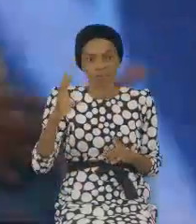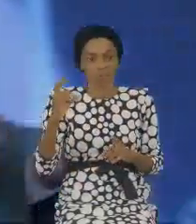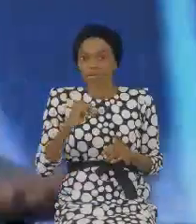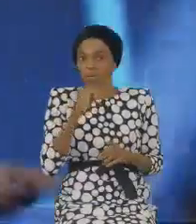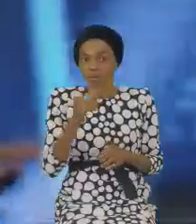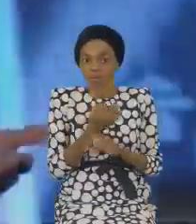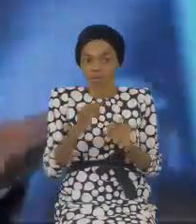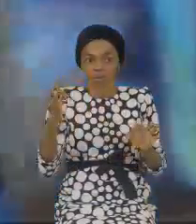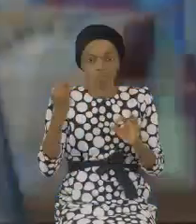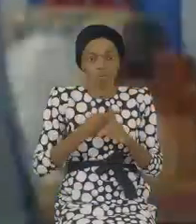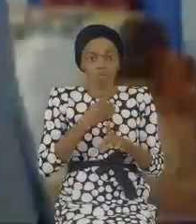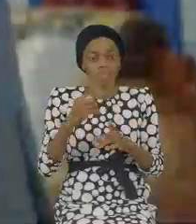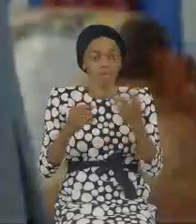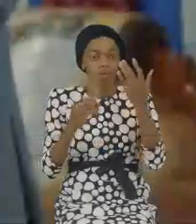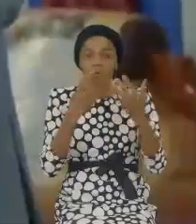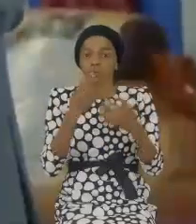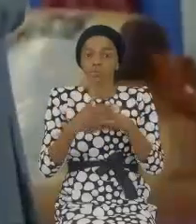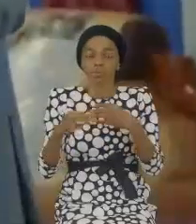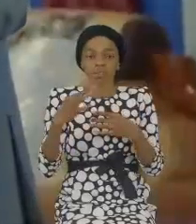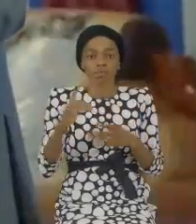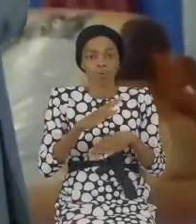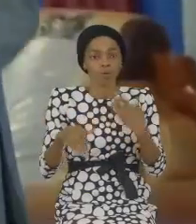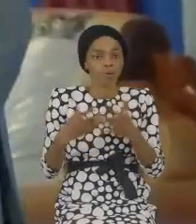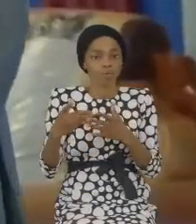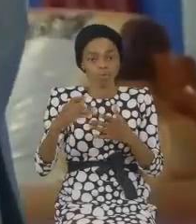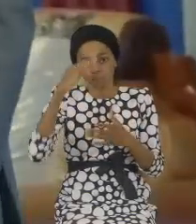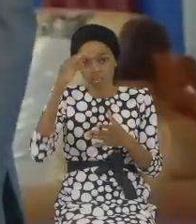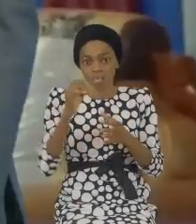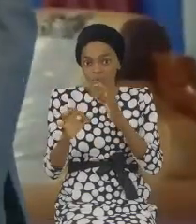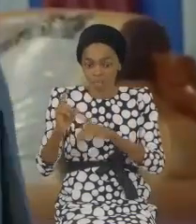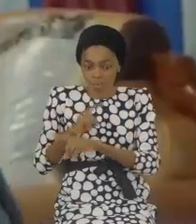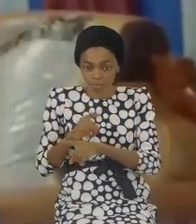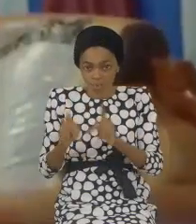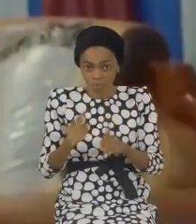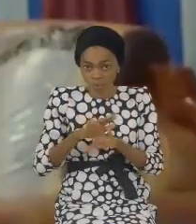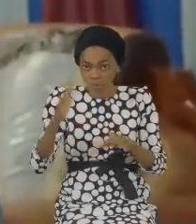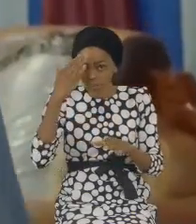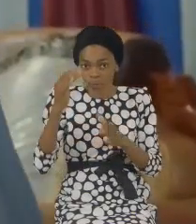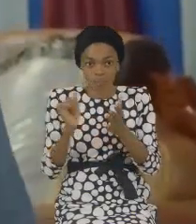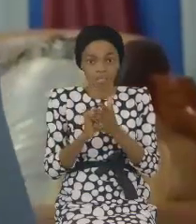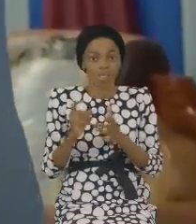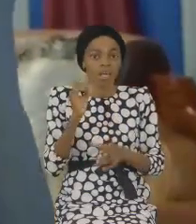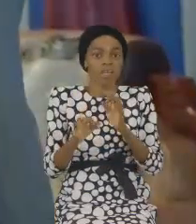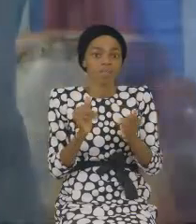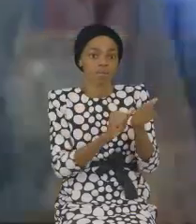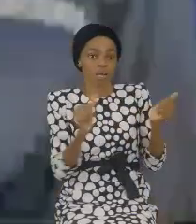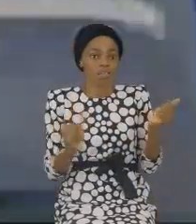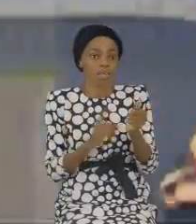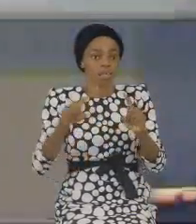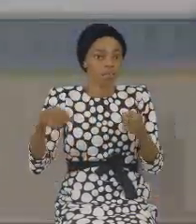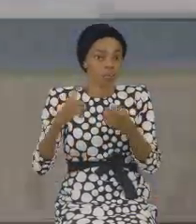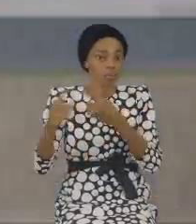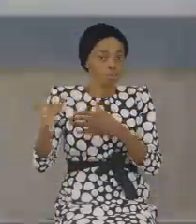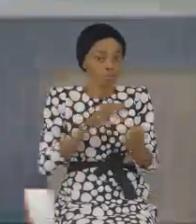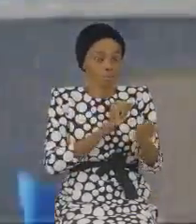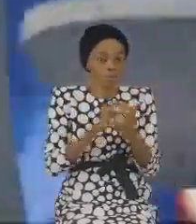men. If they don't know that, if they backslide, they're going back to perdition. You're not free from the blood of all men. If